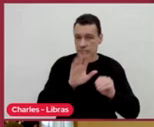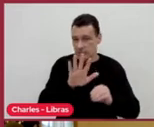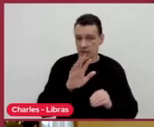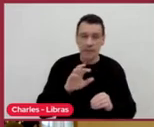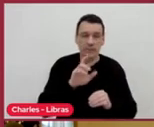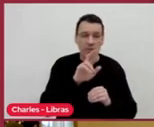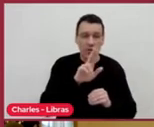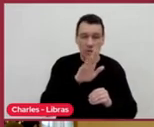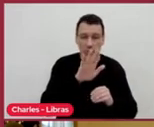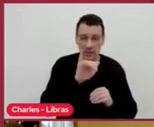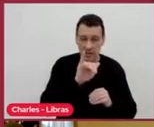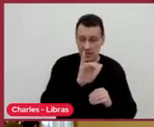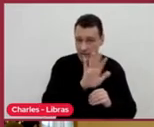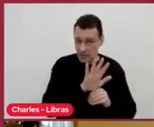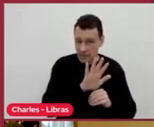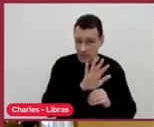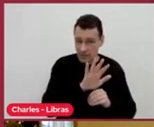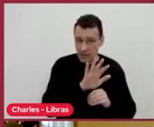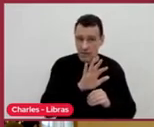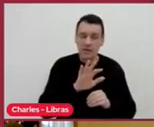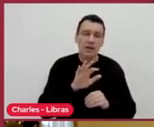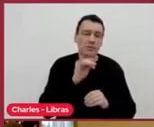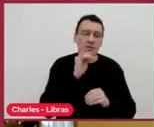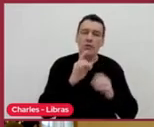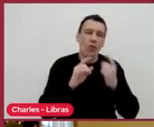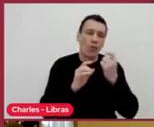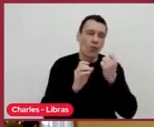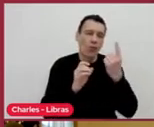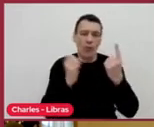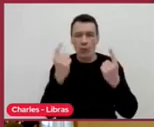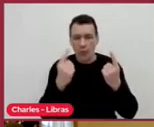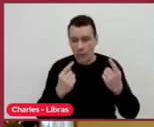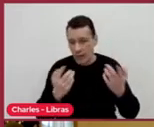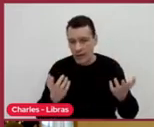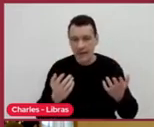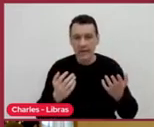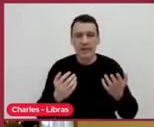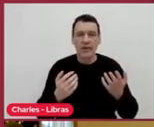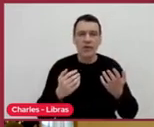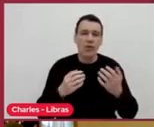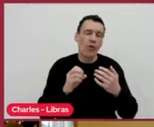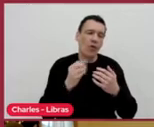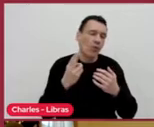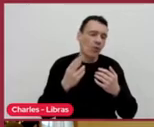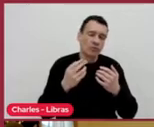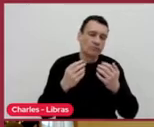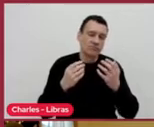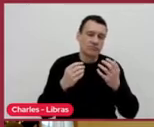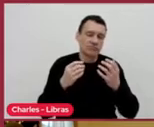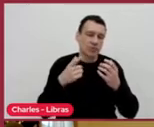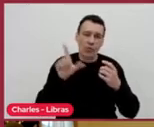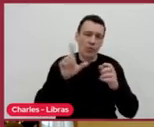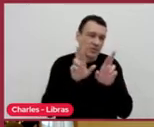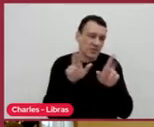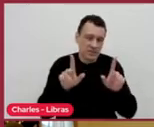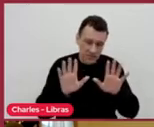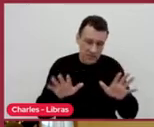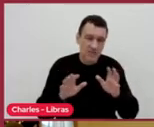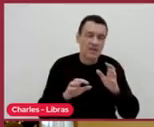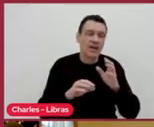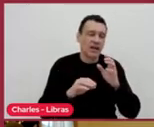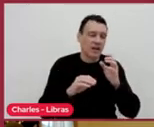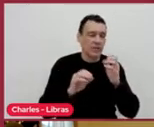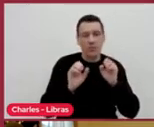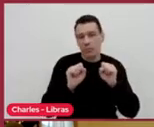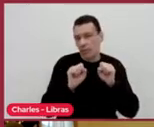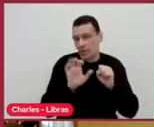account ID equals, I don't know, 101, and line items time greater than something, or account ID greater